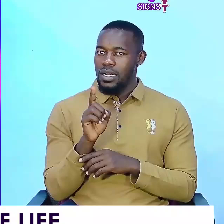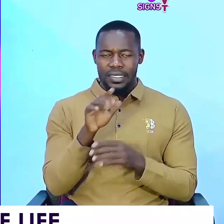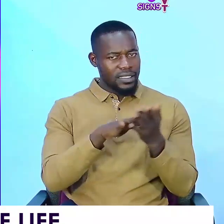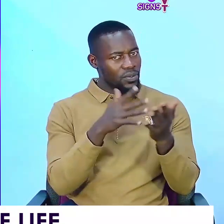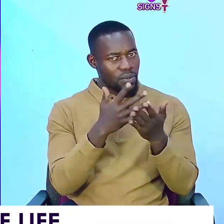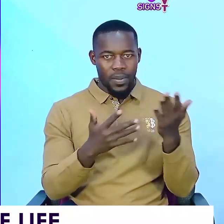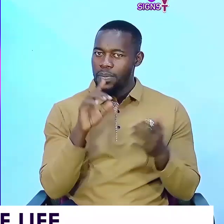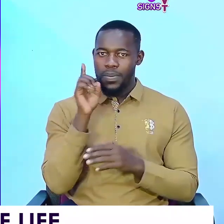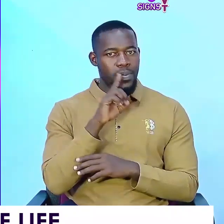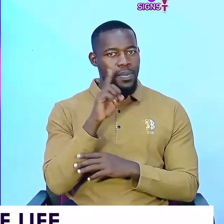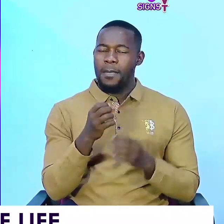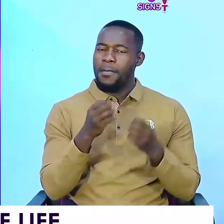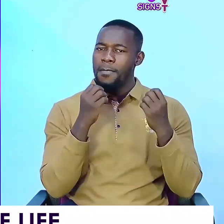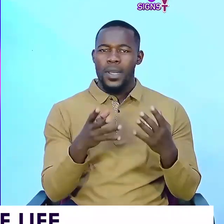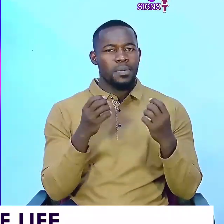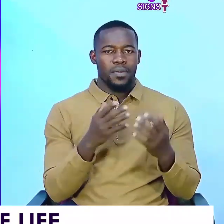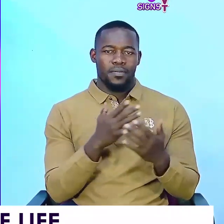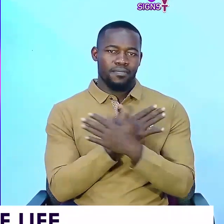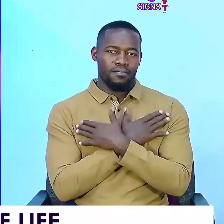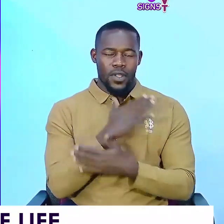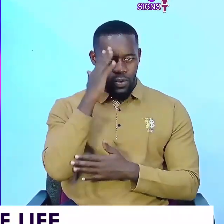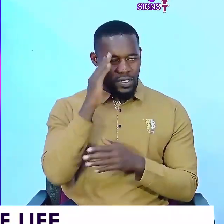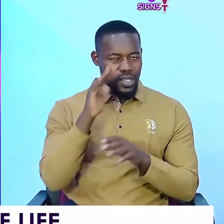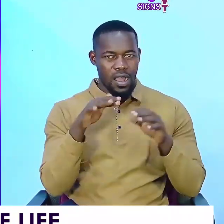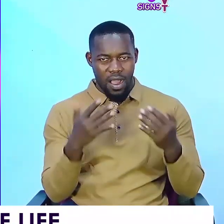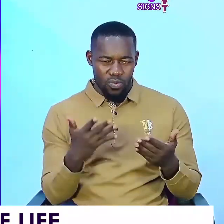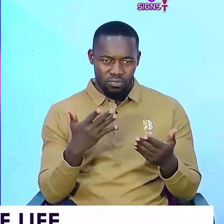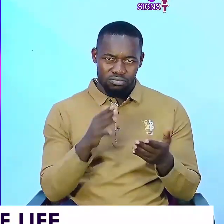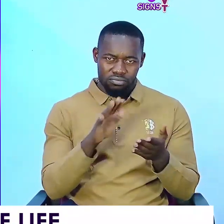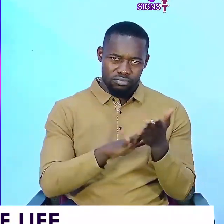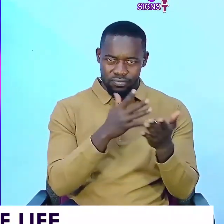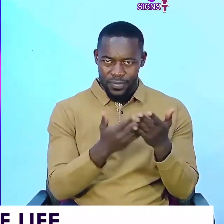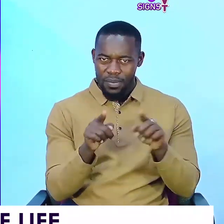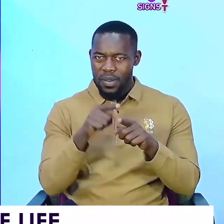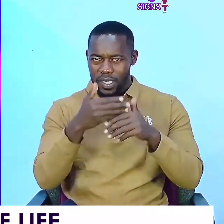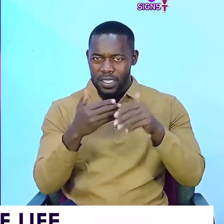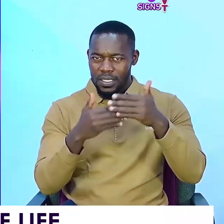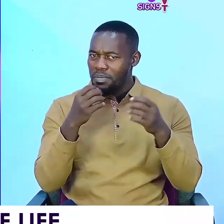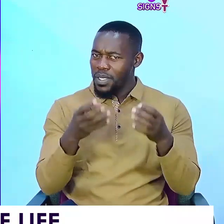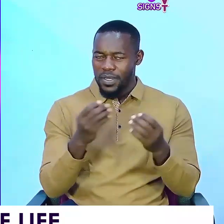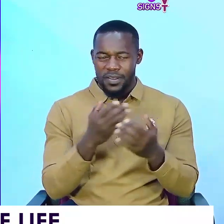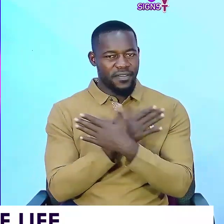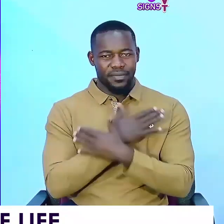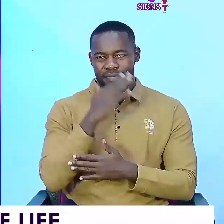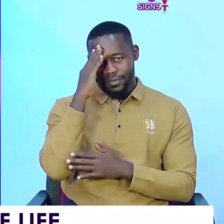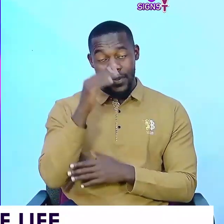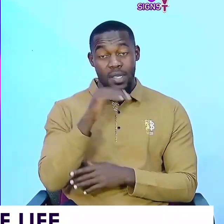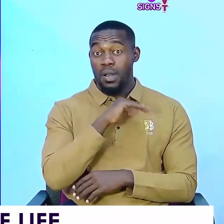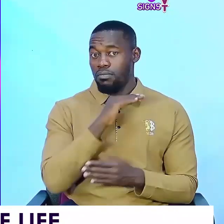networking. Is it true? I believe he was. He had his ways,